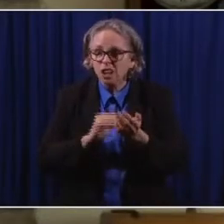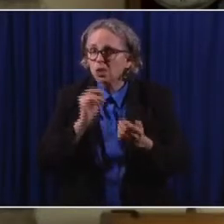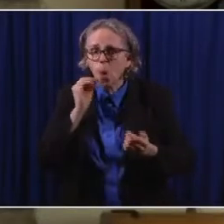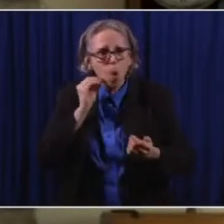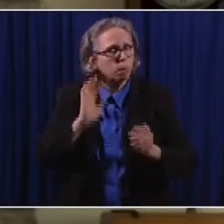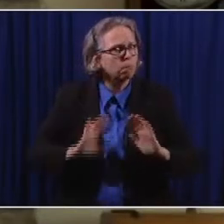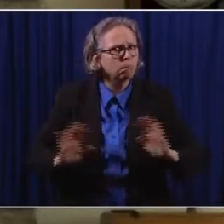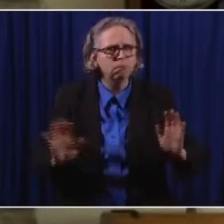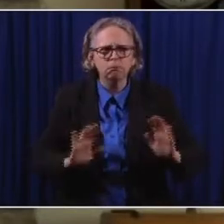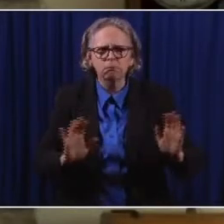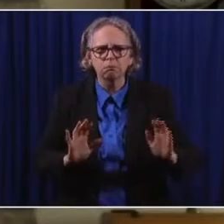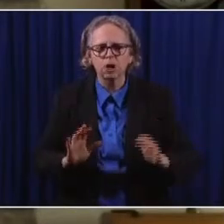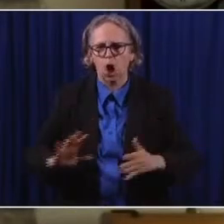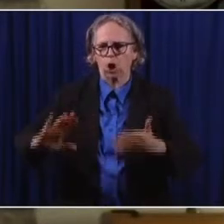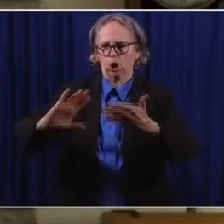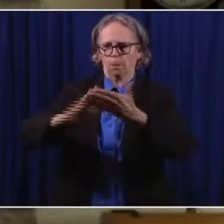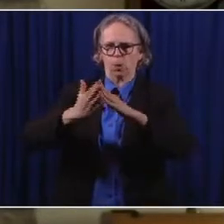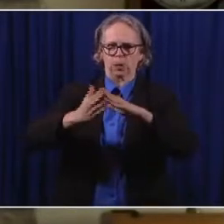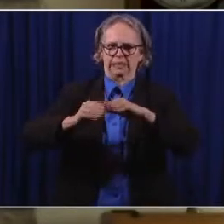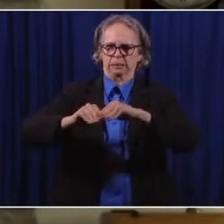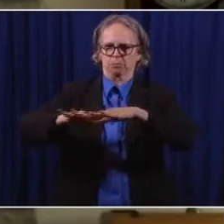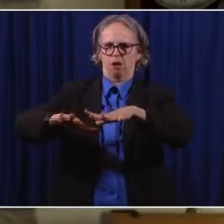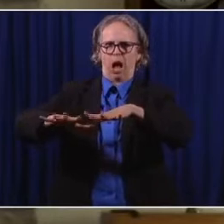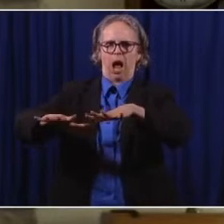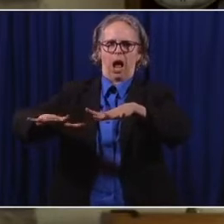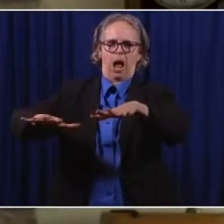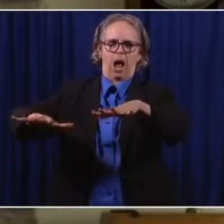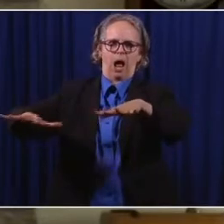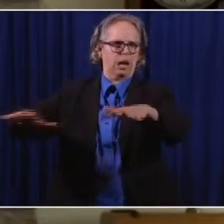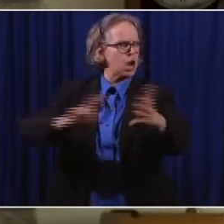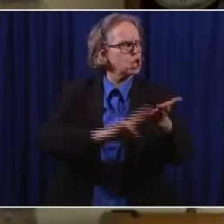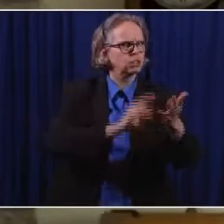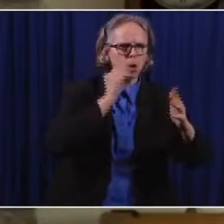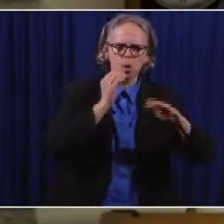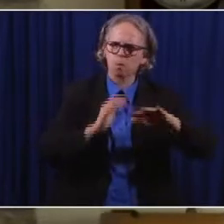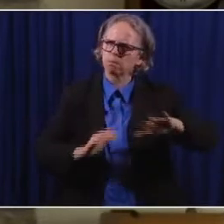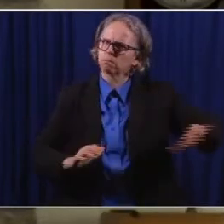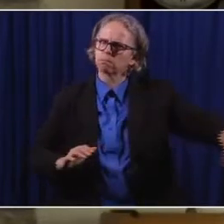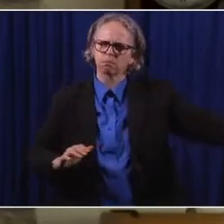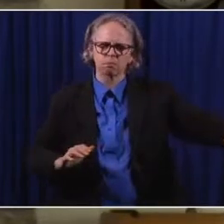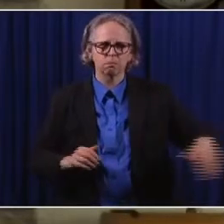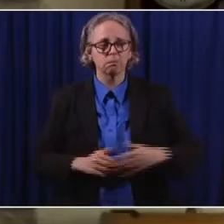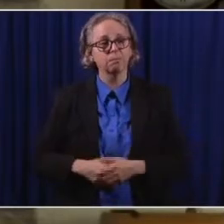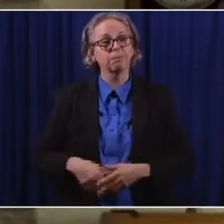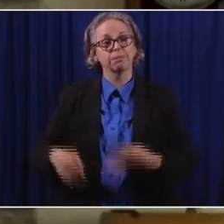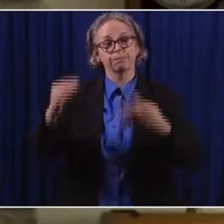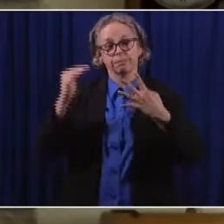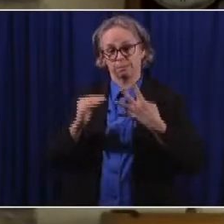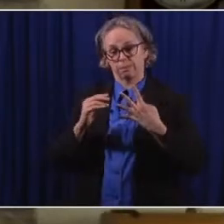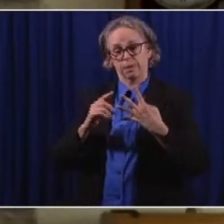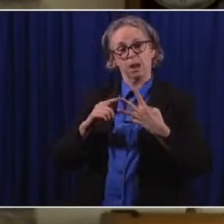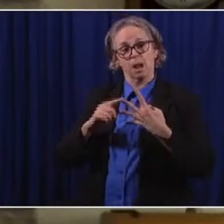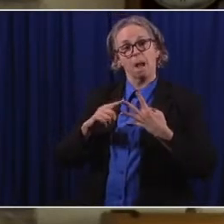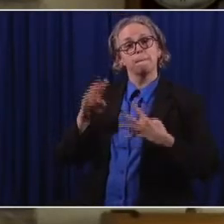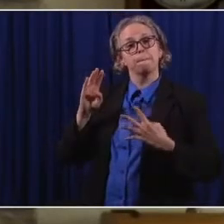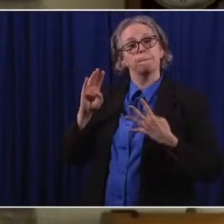continues throughout the county. Butler County, they are at 182 cases per 100,000.